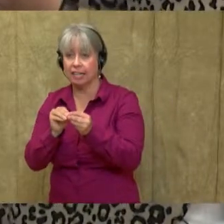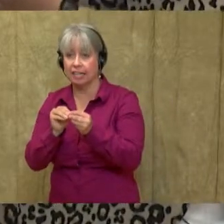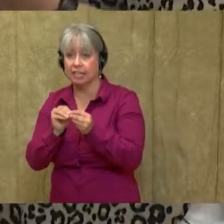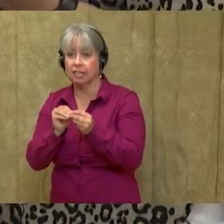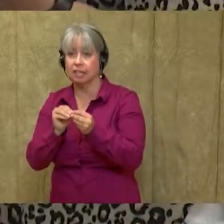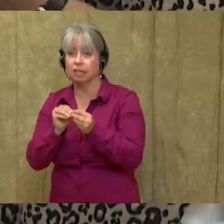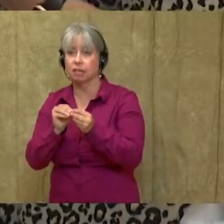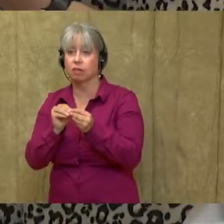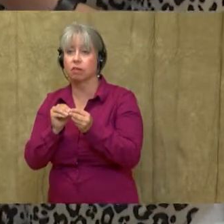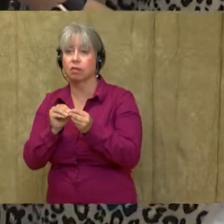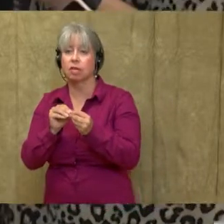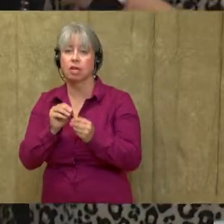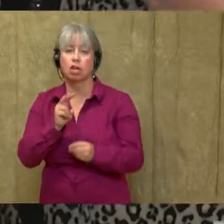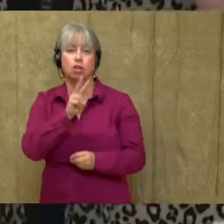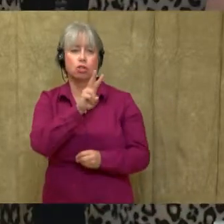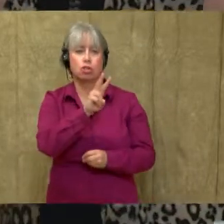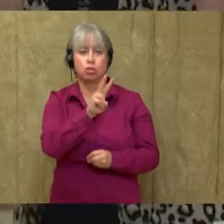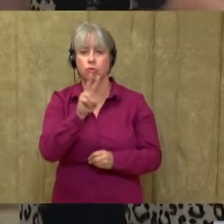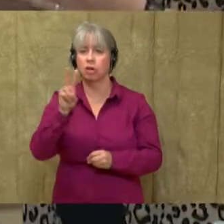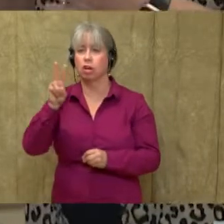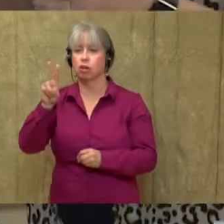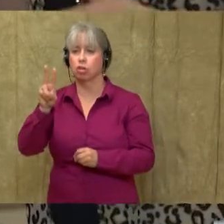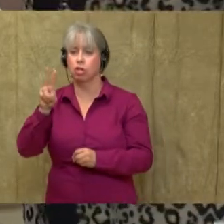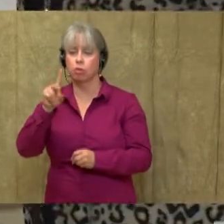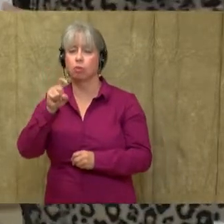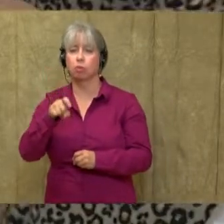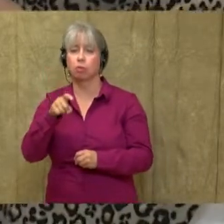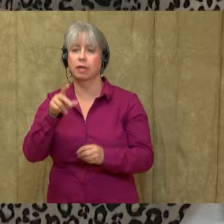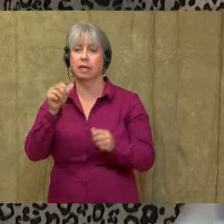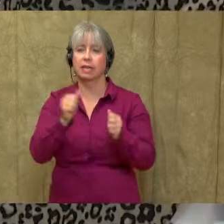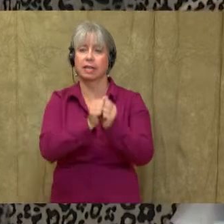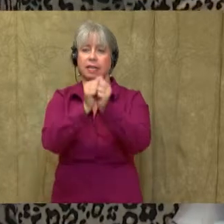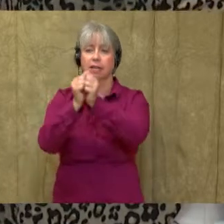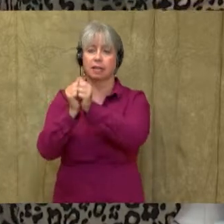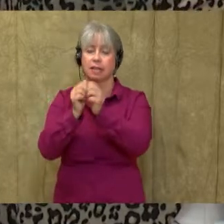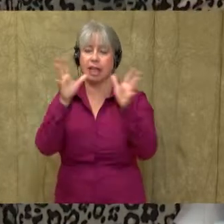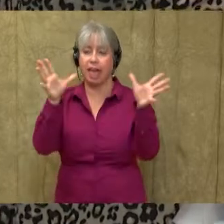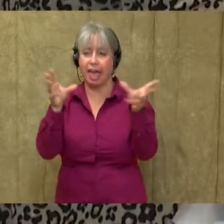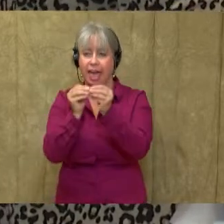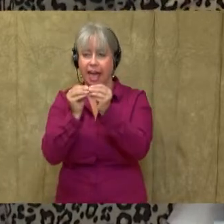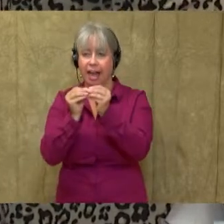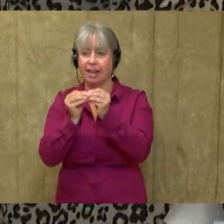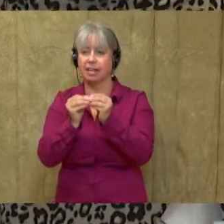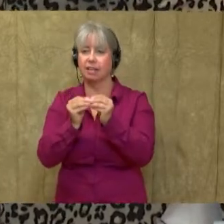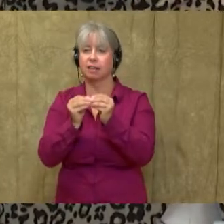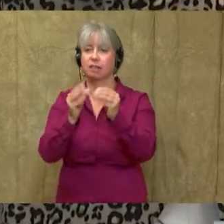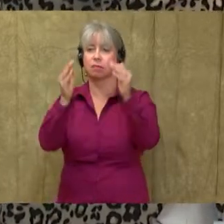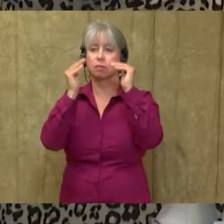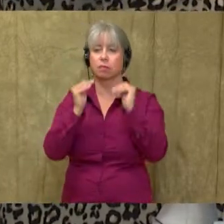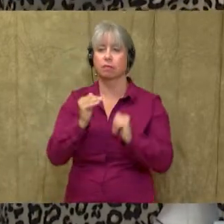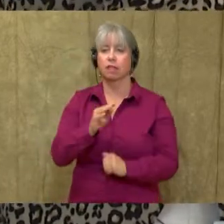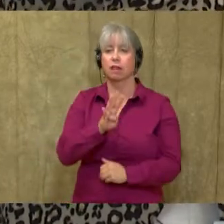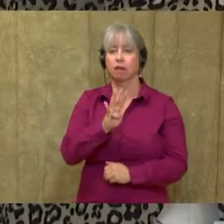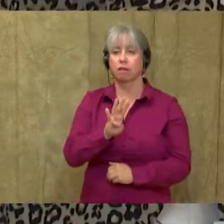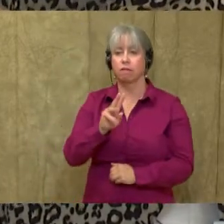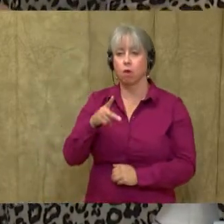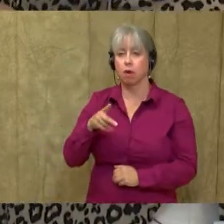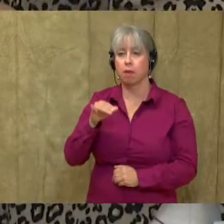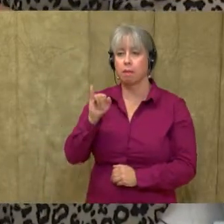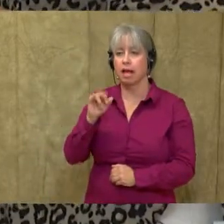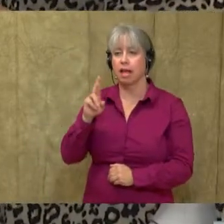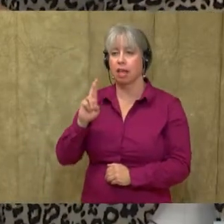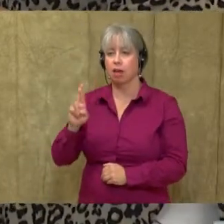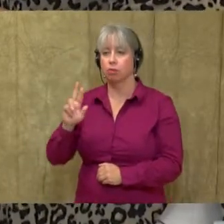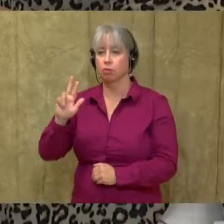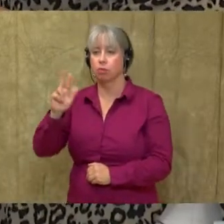coefficients here, our 2 and our 2? We can combine that to equal 4. 4 pi radius